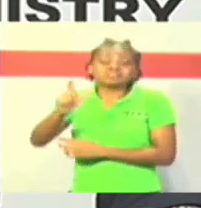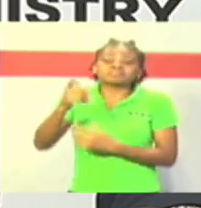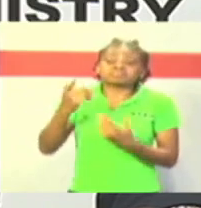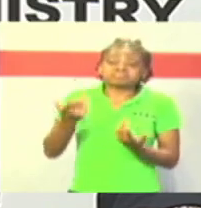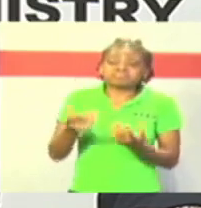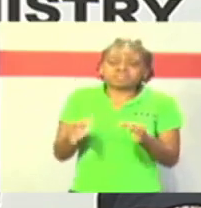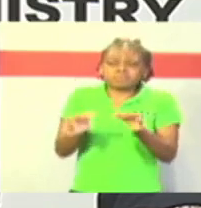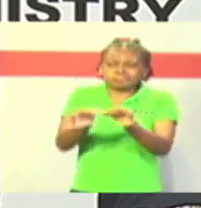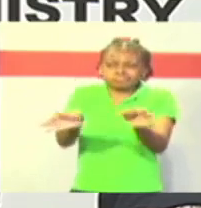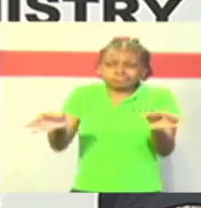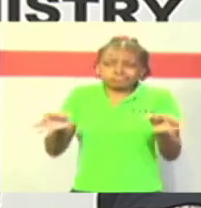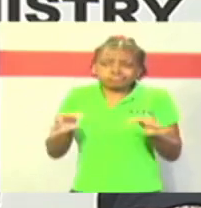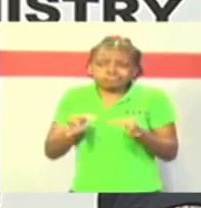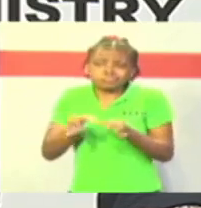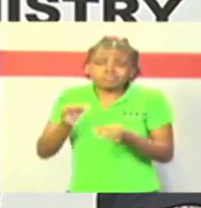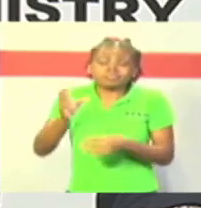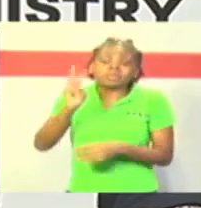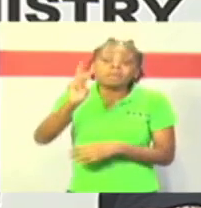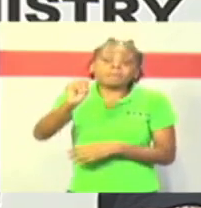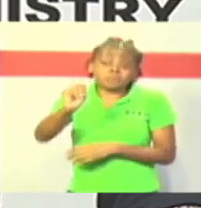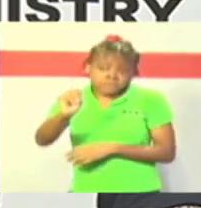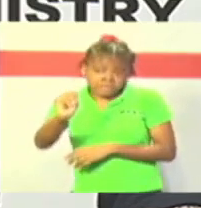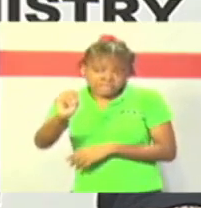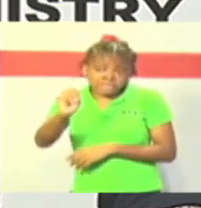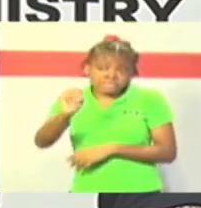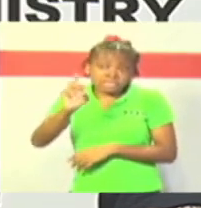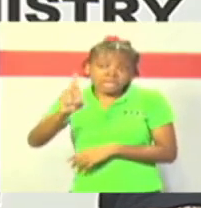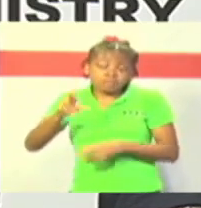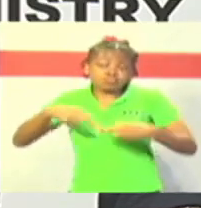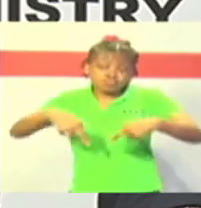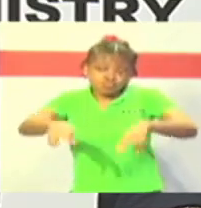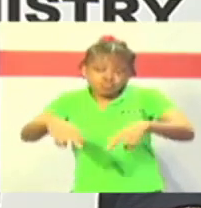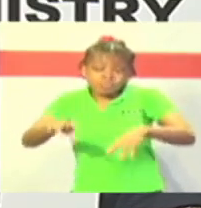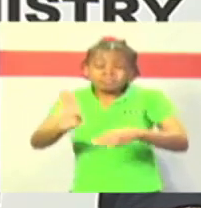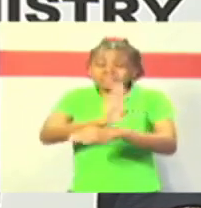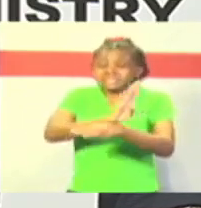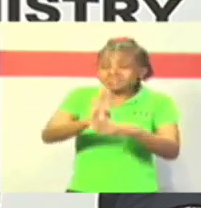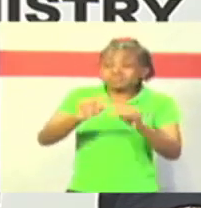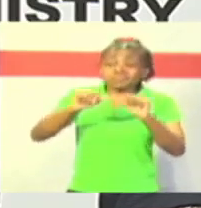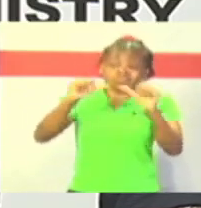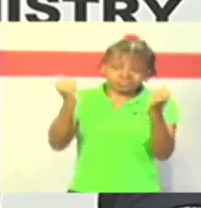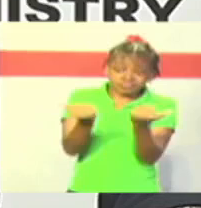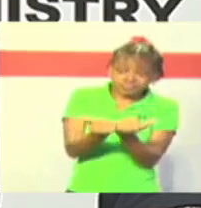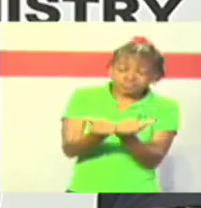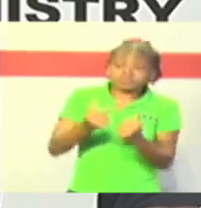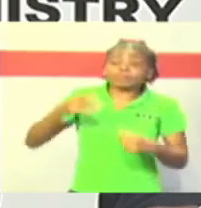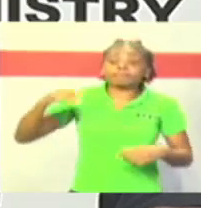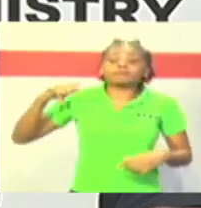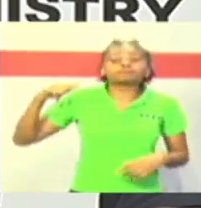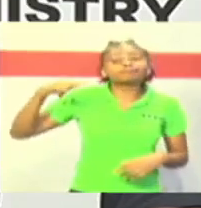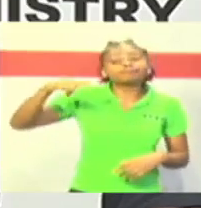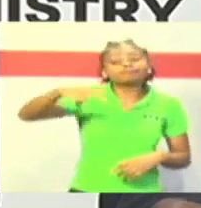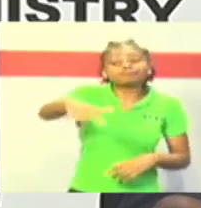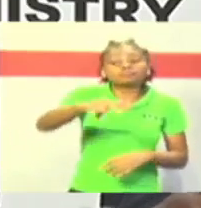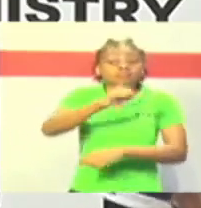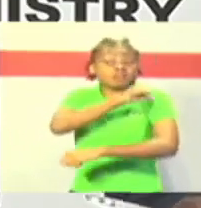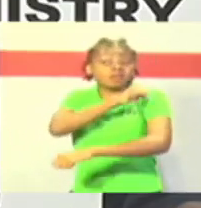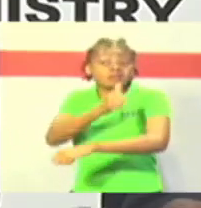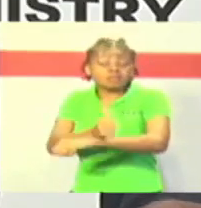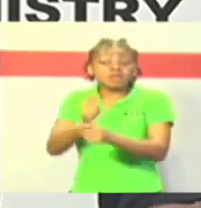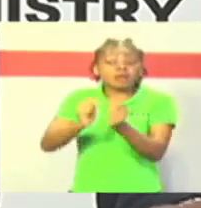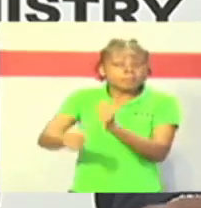Business Association, the Airport Authority of Trinidad and Tobago, TNTEC, and